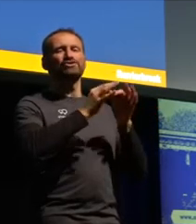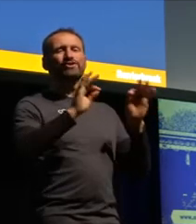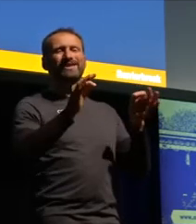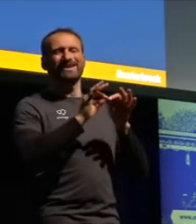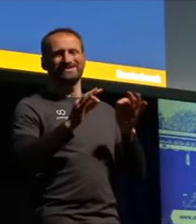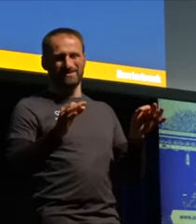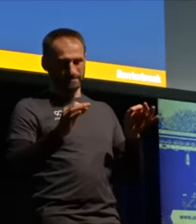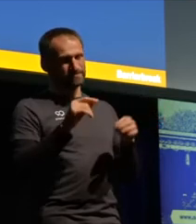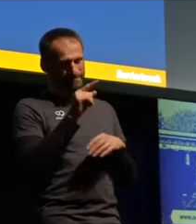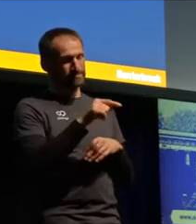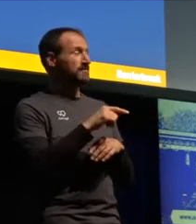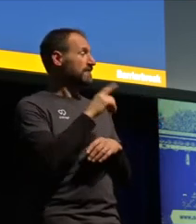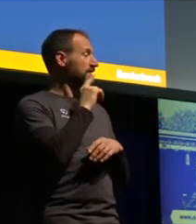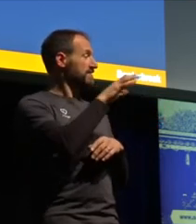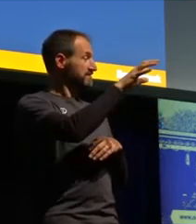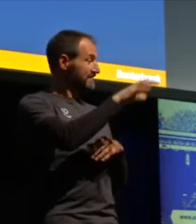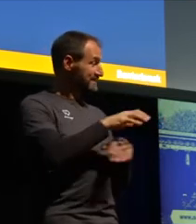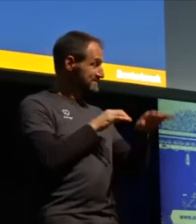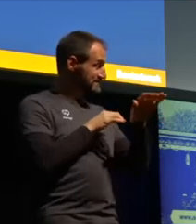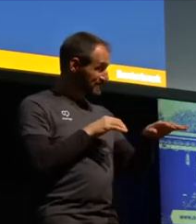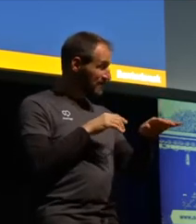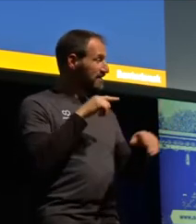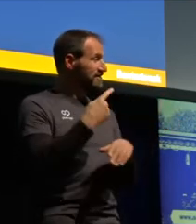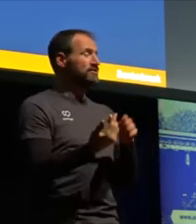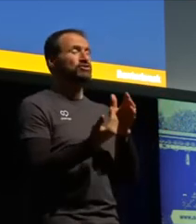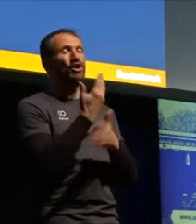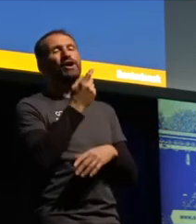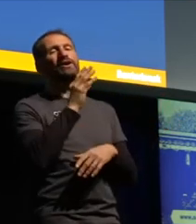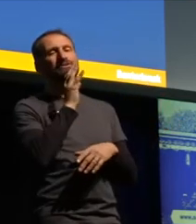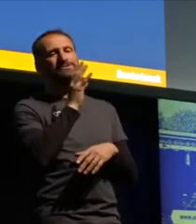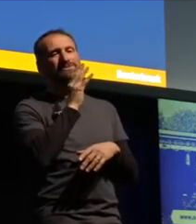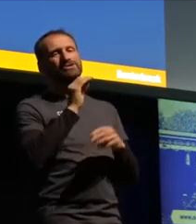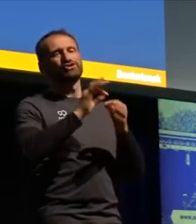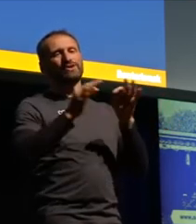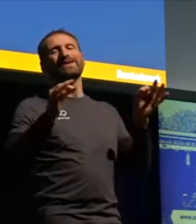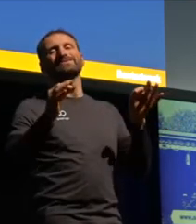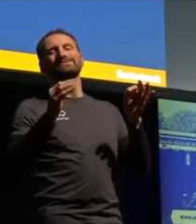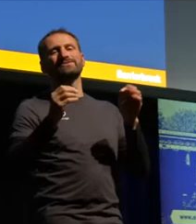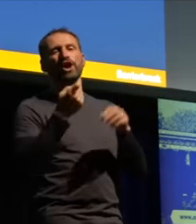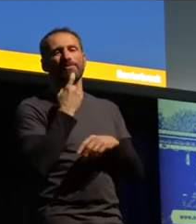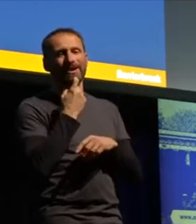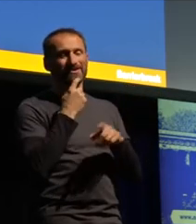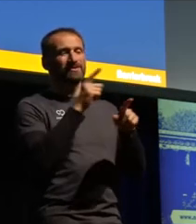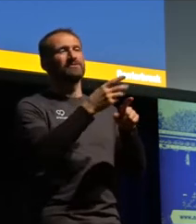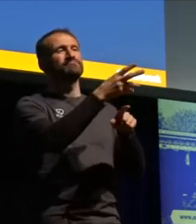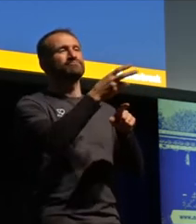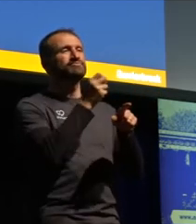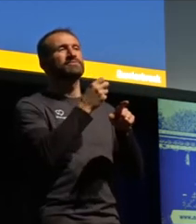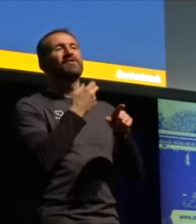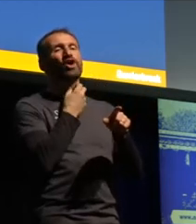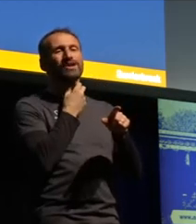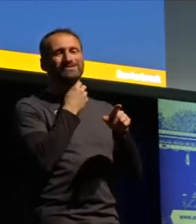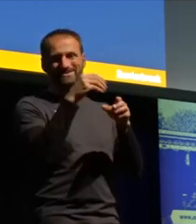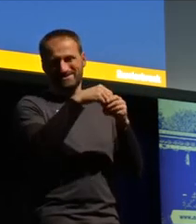new speech synthesis utterance object. And then you get the voices in that device. You select the voice. And then you can you